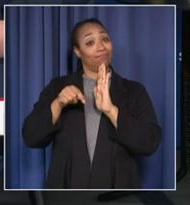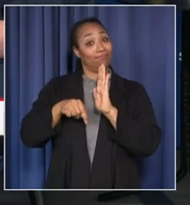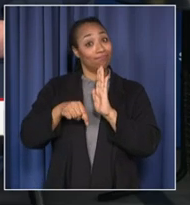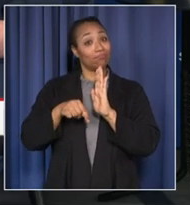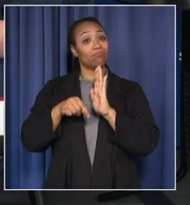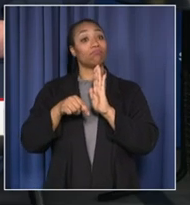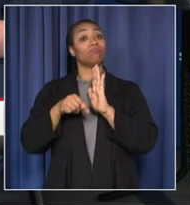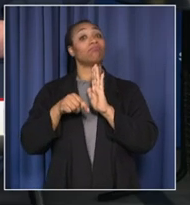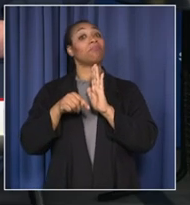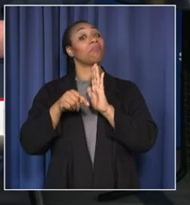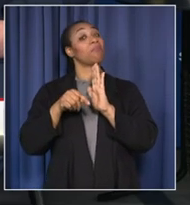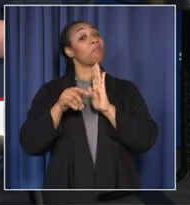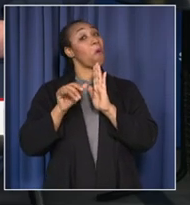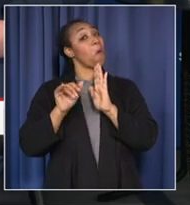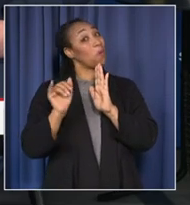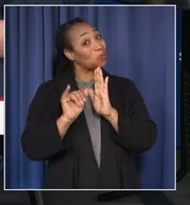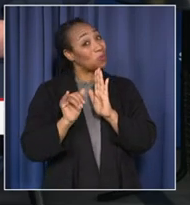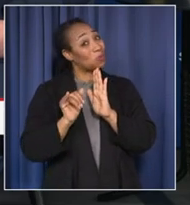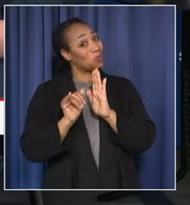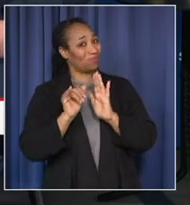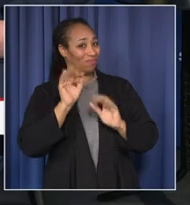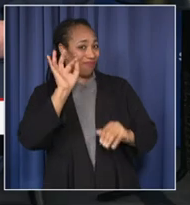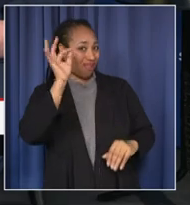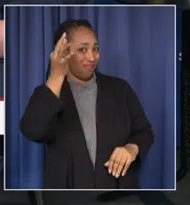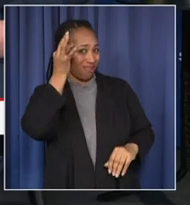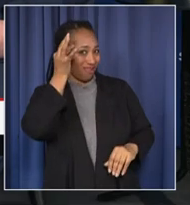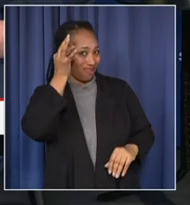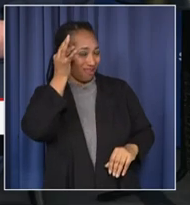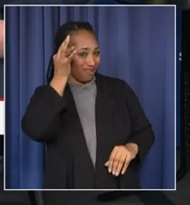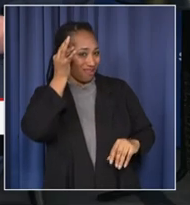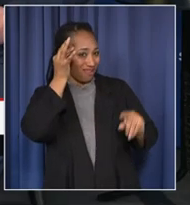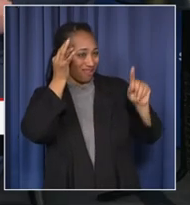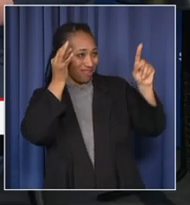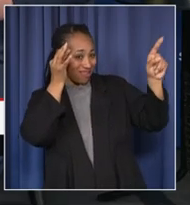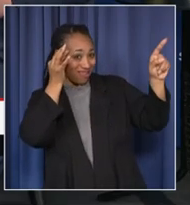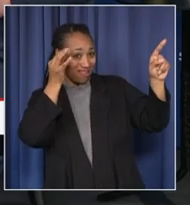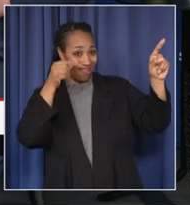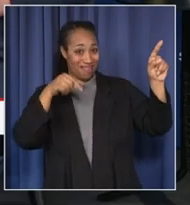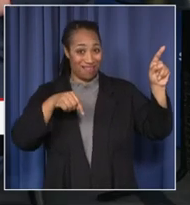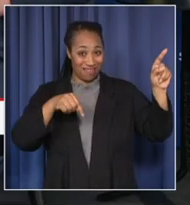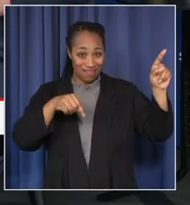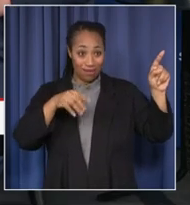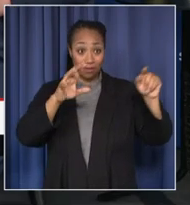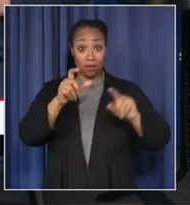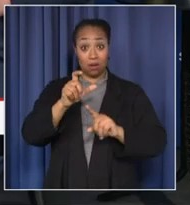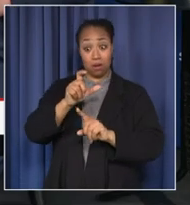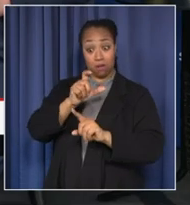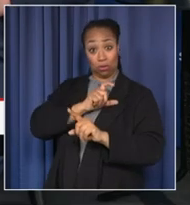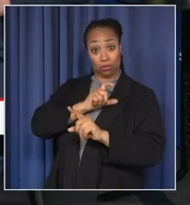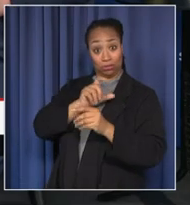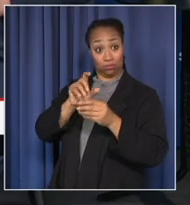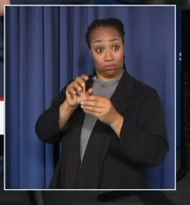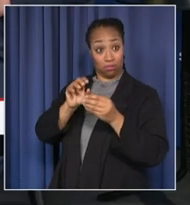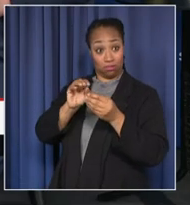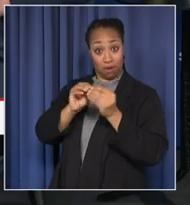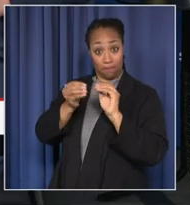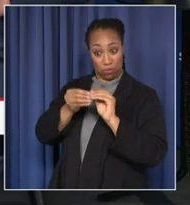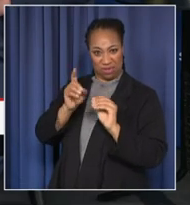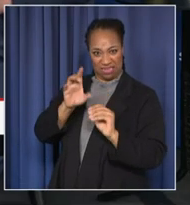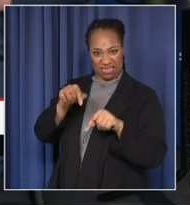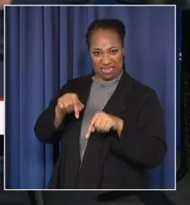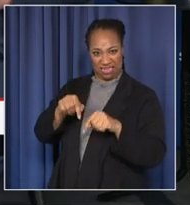capita may be bigger than some cities of our size, but that's what we need.